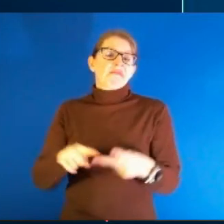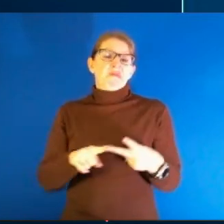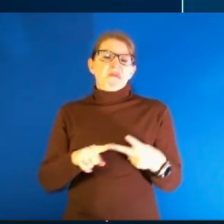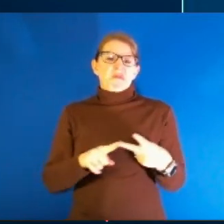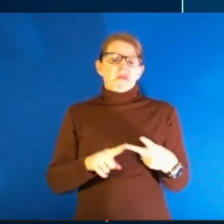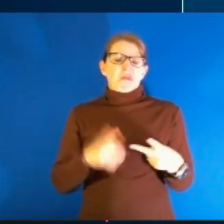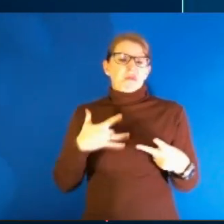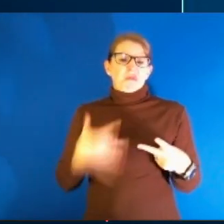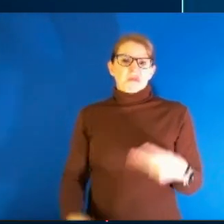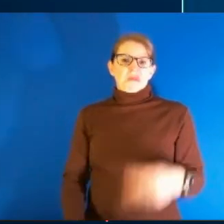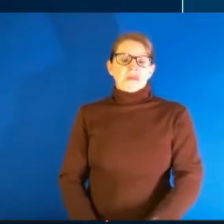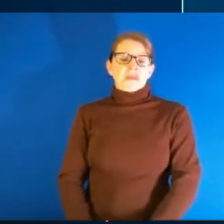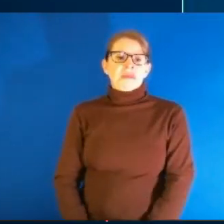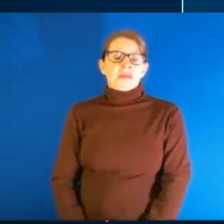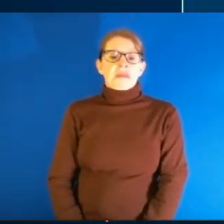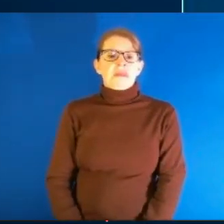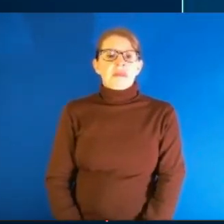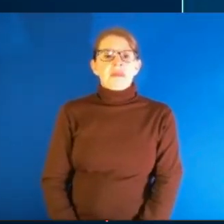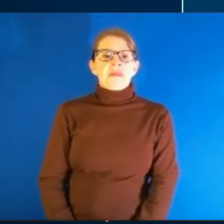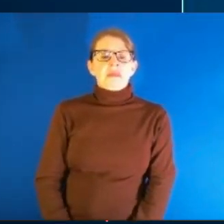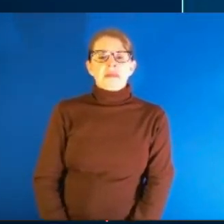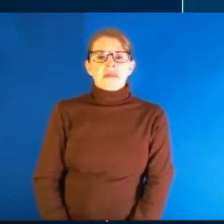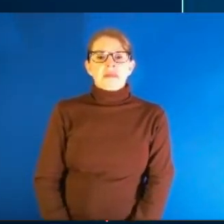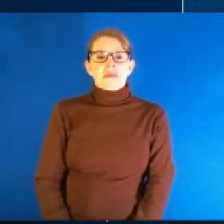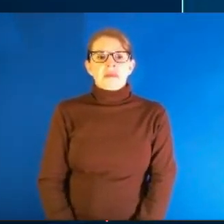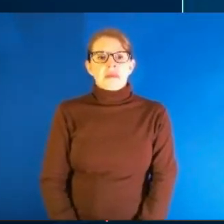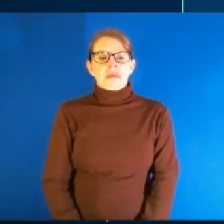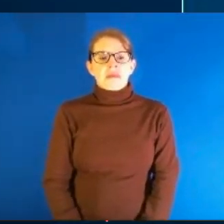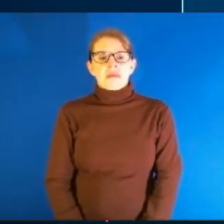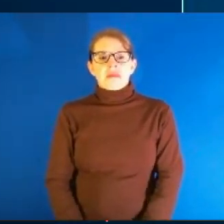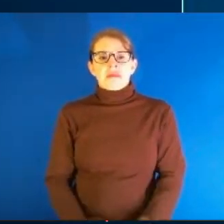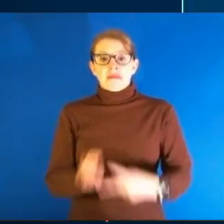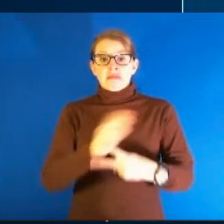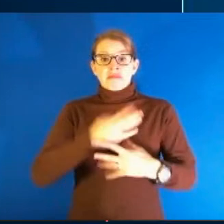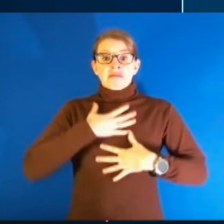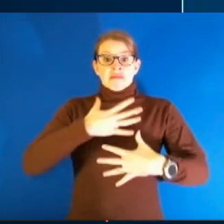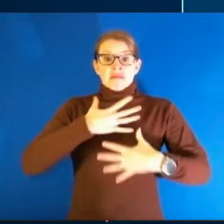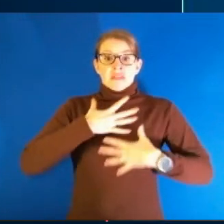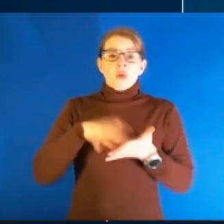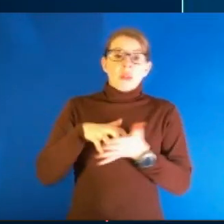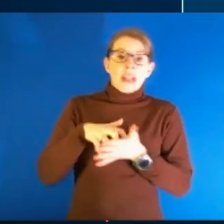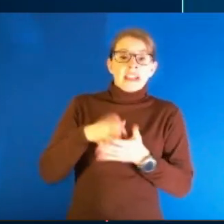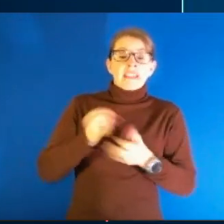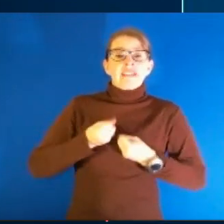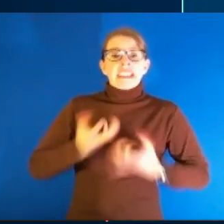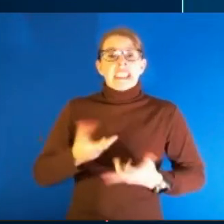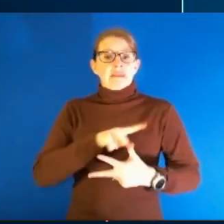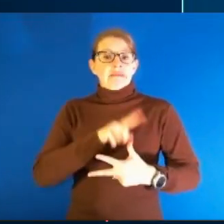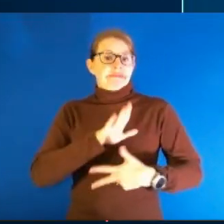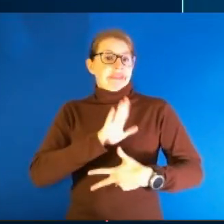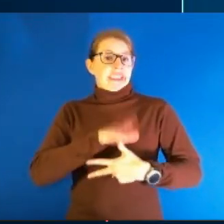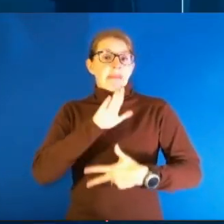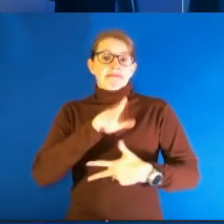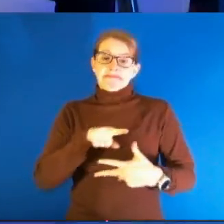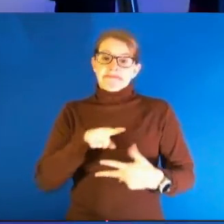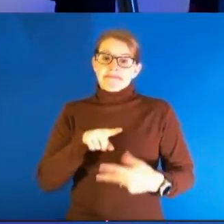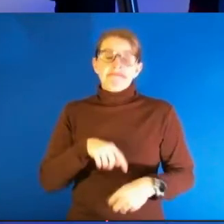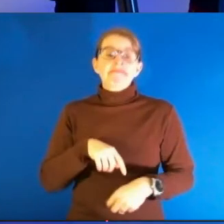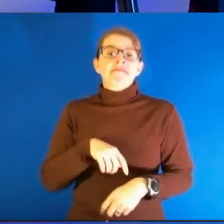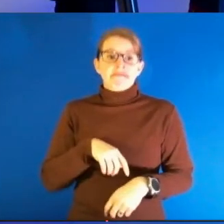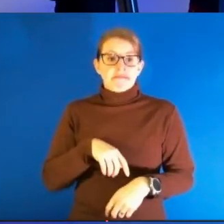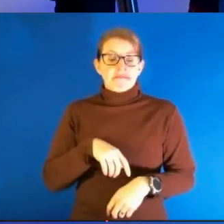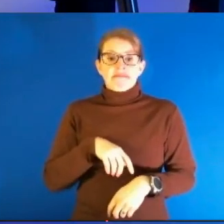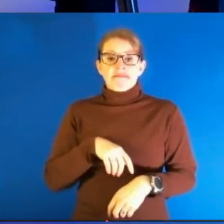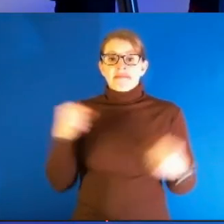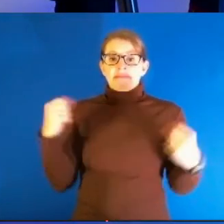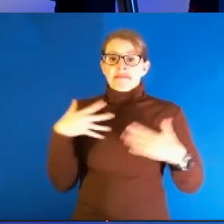perspective, that certainly does stay on the board, but not as much as things like shortness of breath or weakness or fatigue. A lot of those scary symptoms that would not be fun to